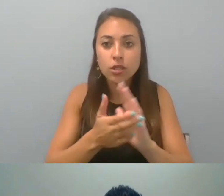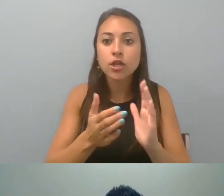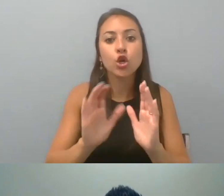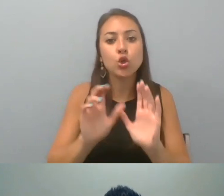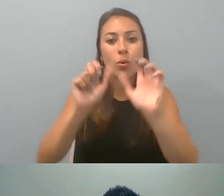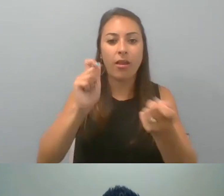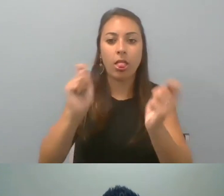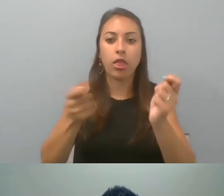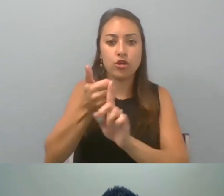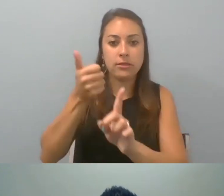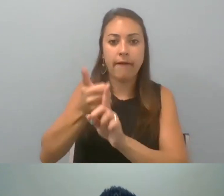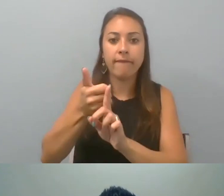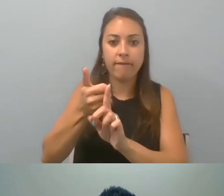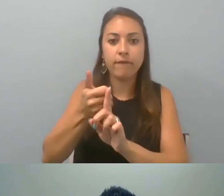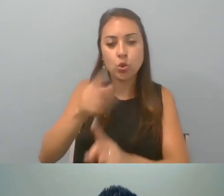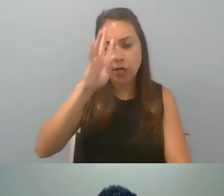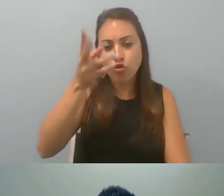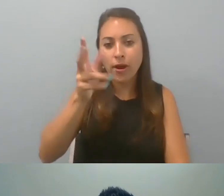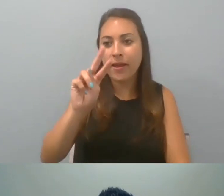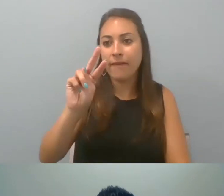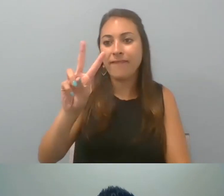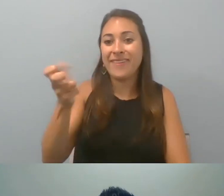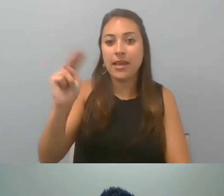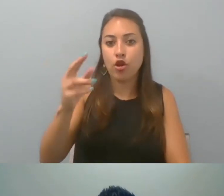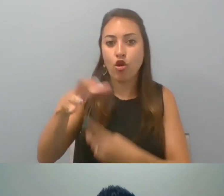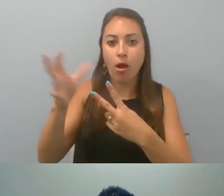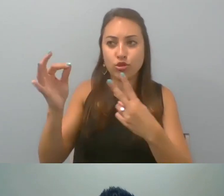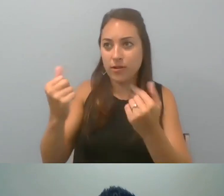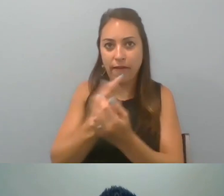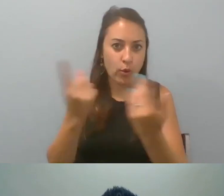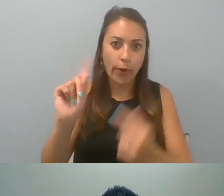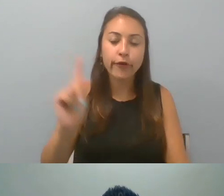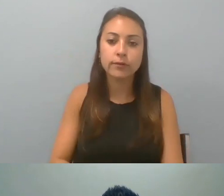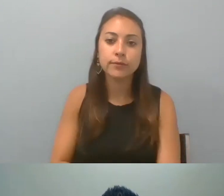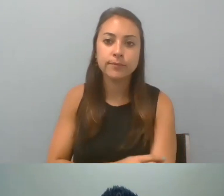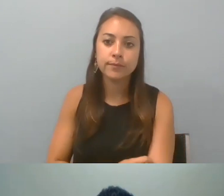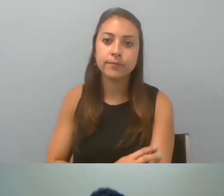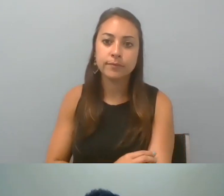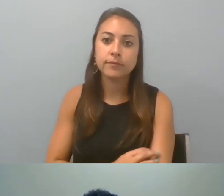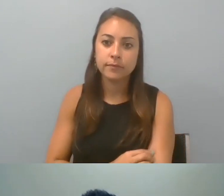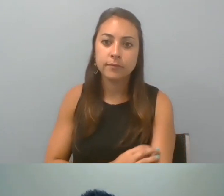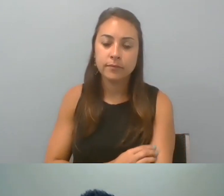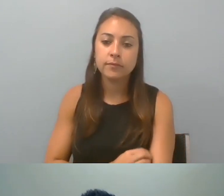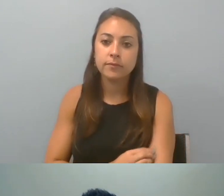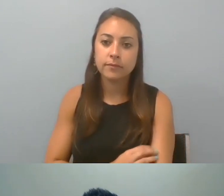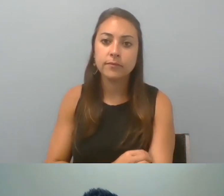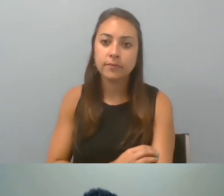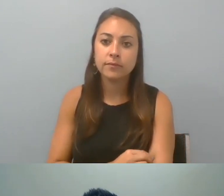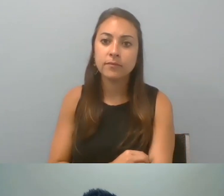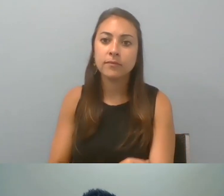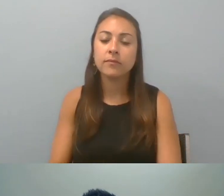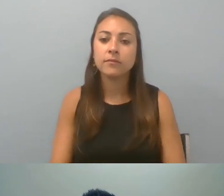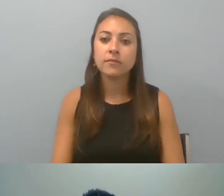be able to make a vegan and vegetarian option really everywhere you go. We do indicate if something is vegan